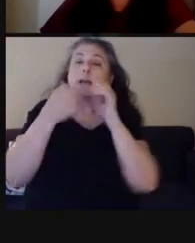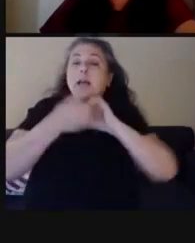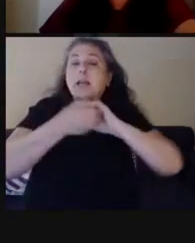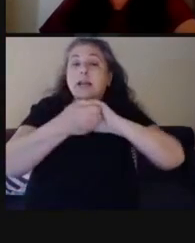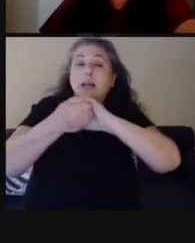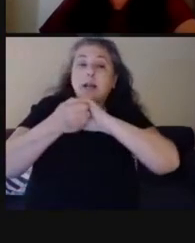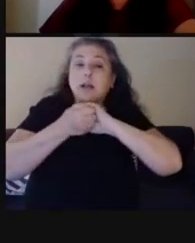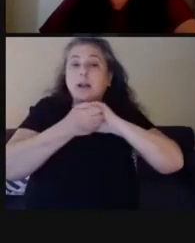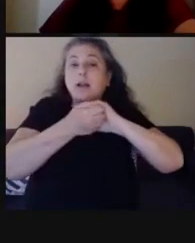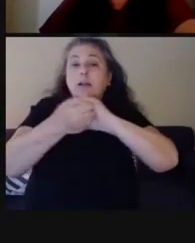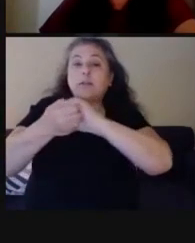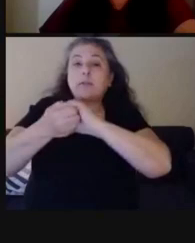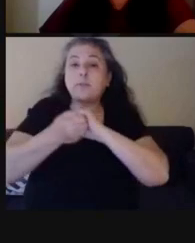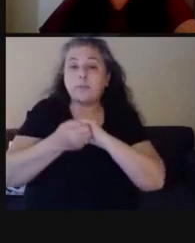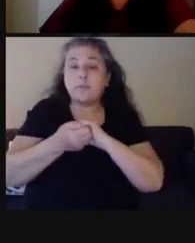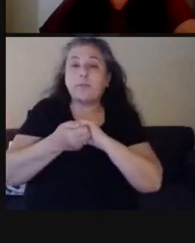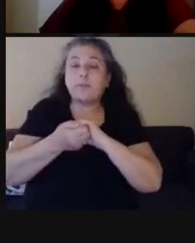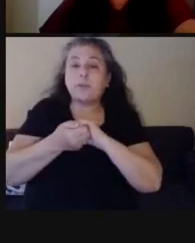symbiotically